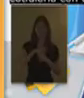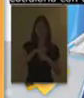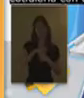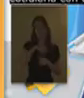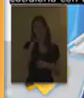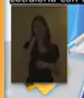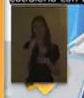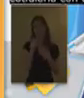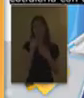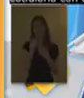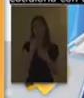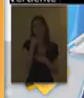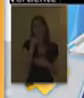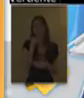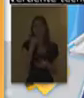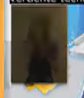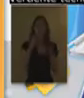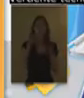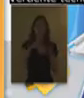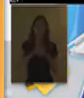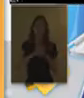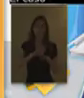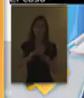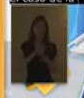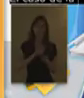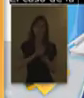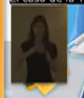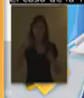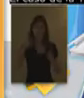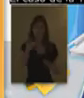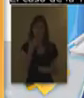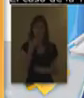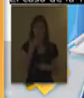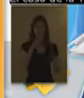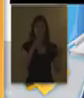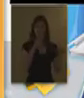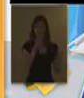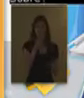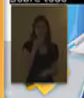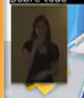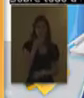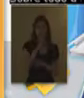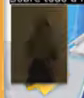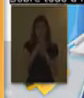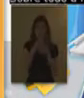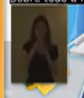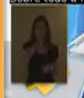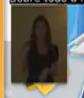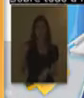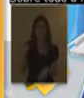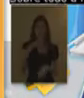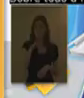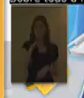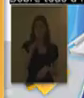with a more technological facet. So in the case of television, this is a very clear example.